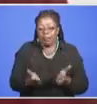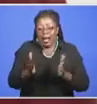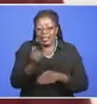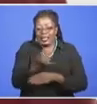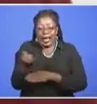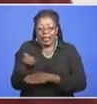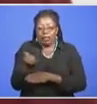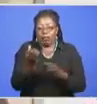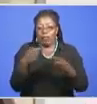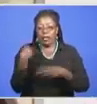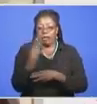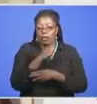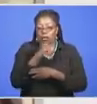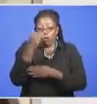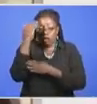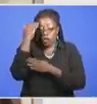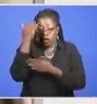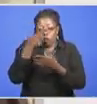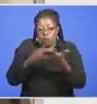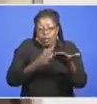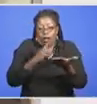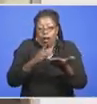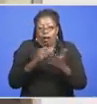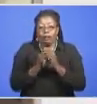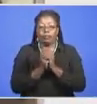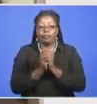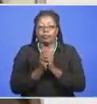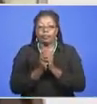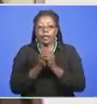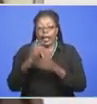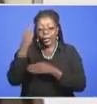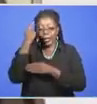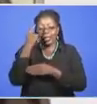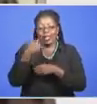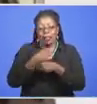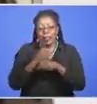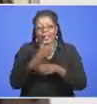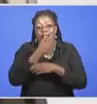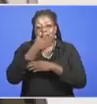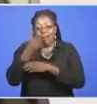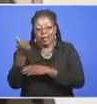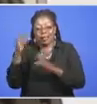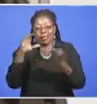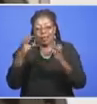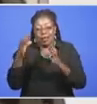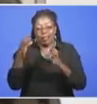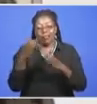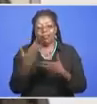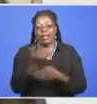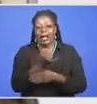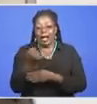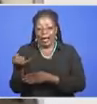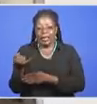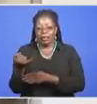lot of us don't really know what it is. I guess it will make it a bit better because those are the commonly purchased items.